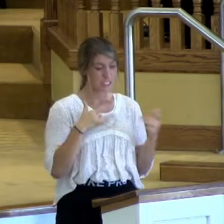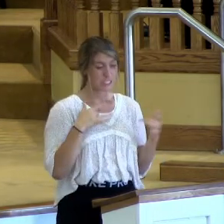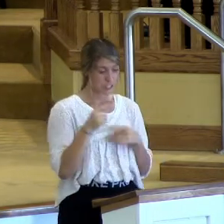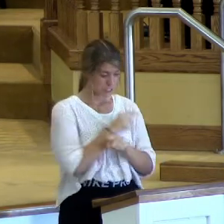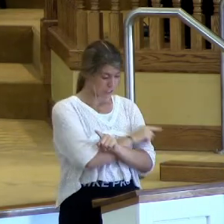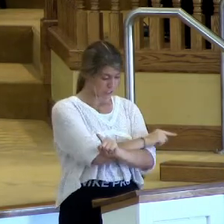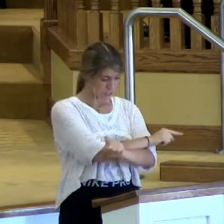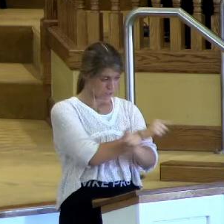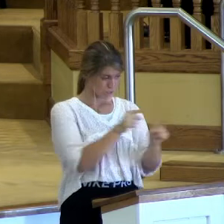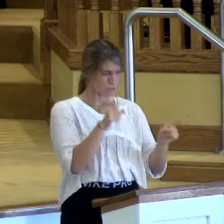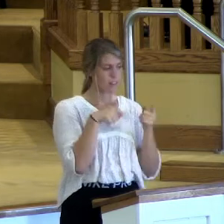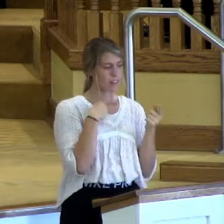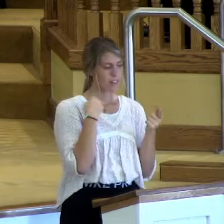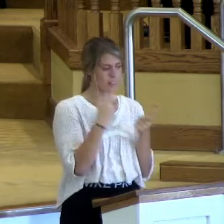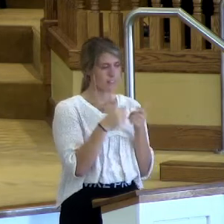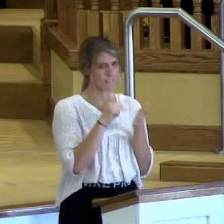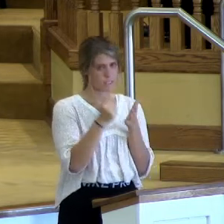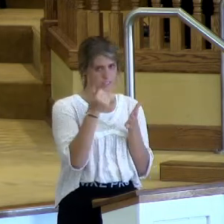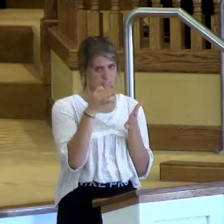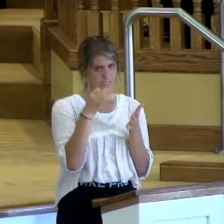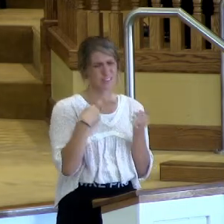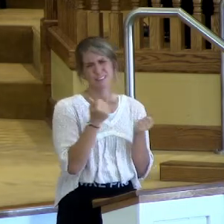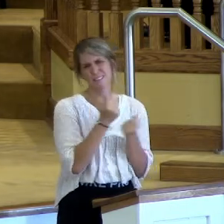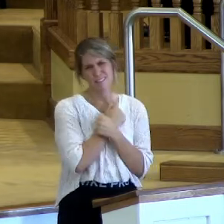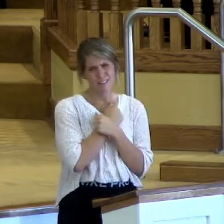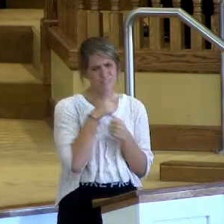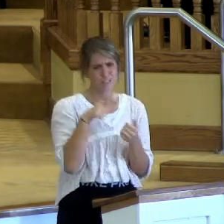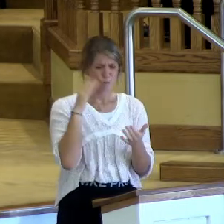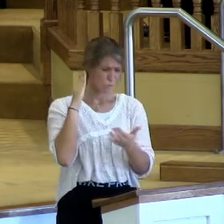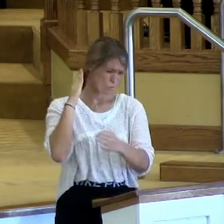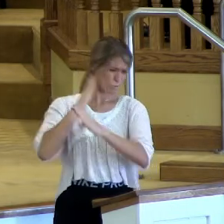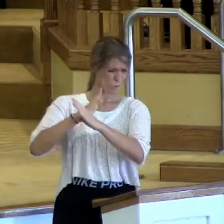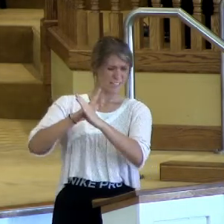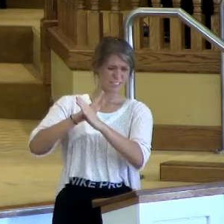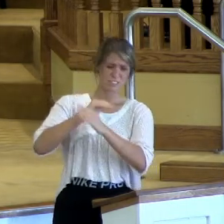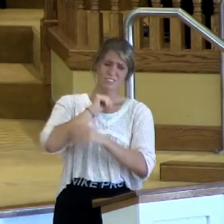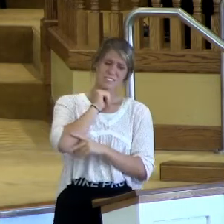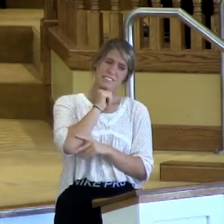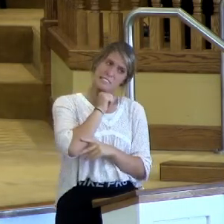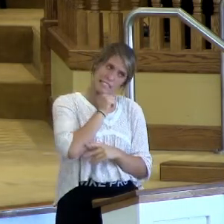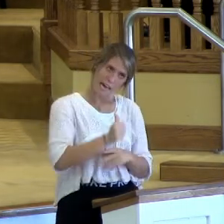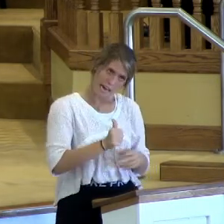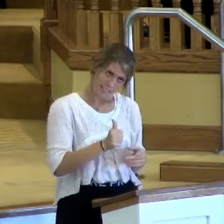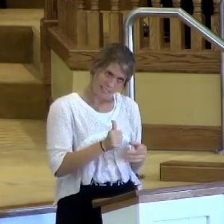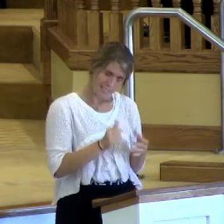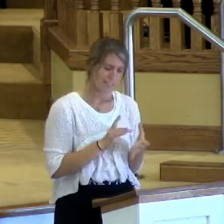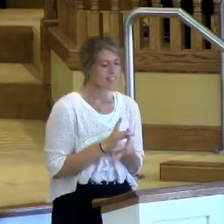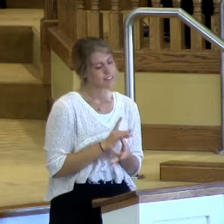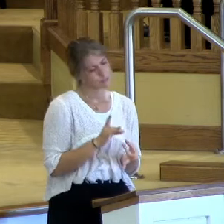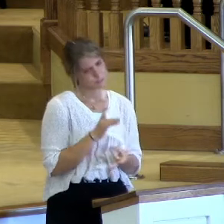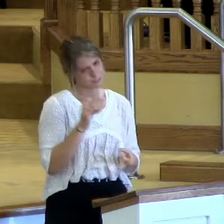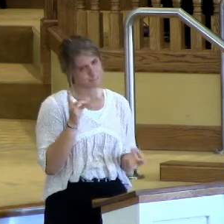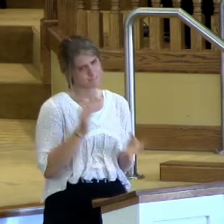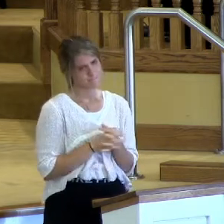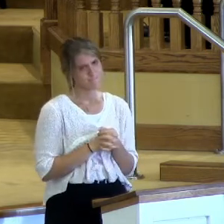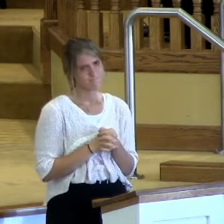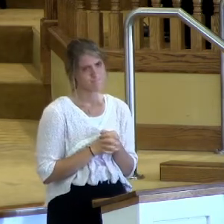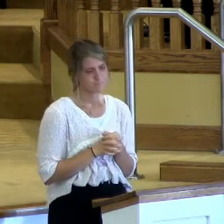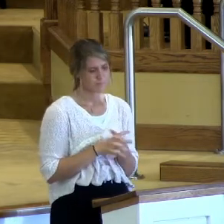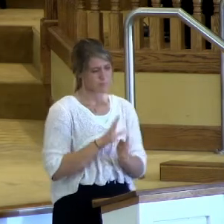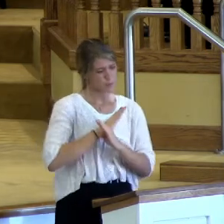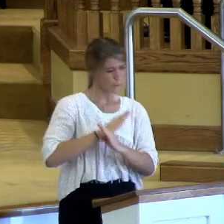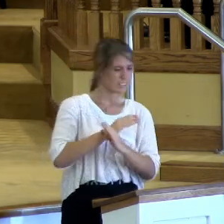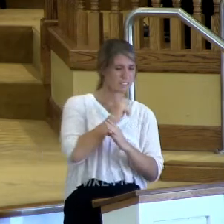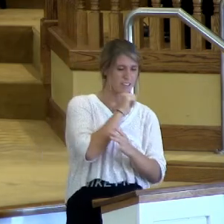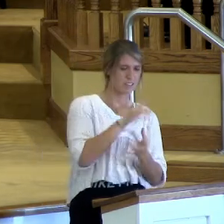you. And then verse number 19, I love this one too. Quench not the Spirit.